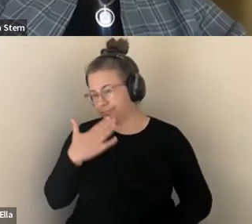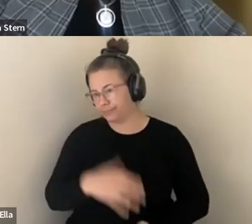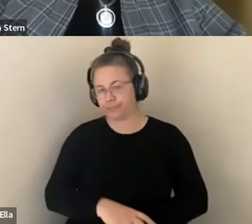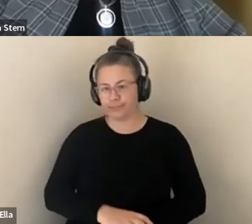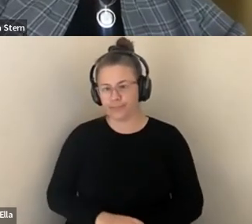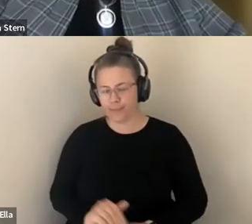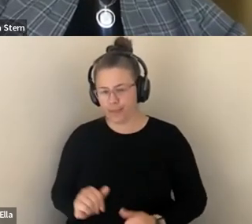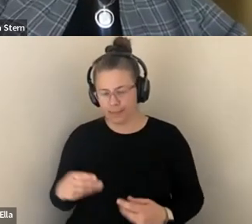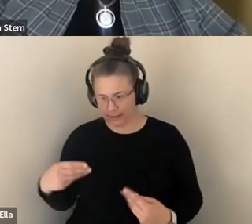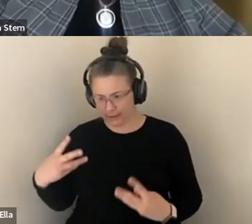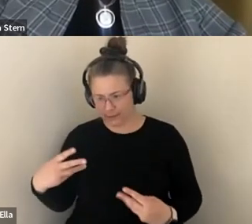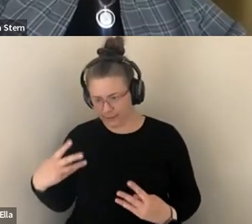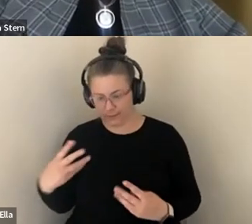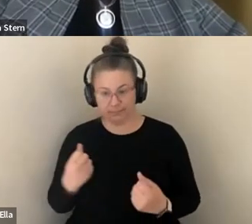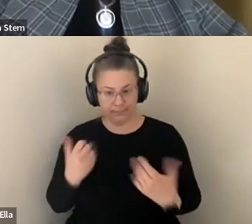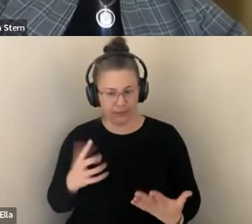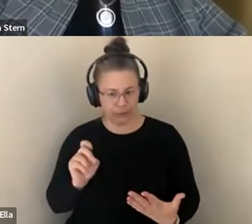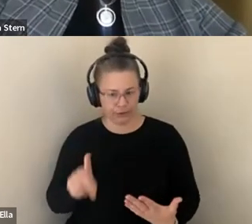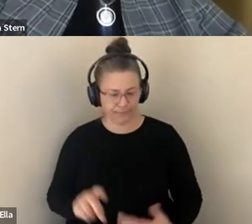So trying to manage many a question here.